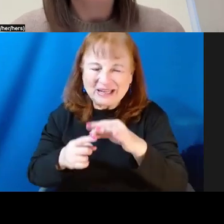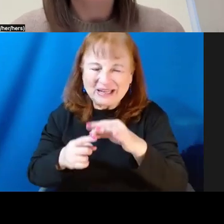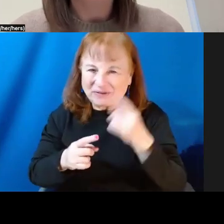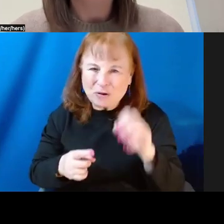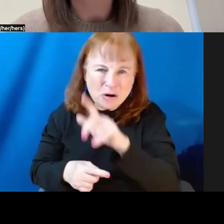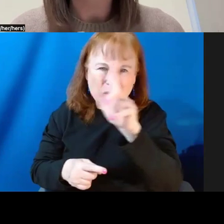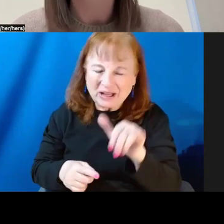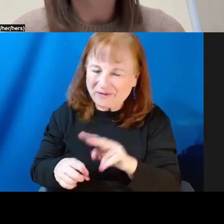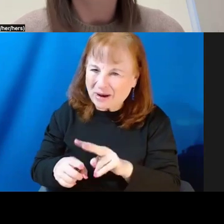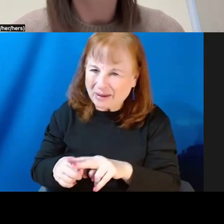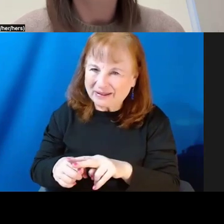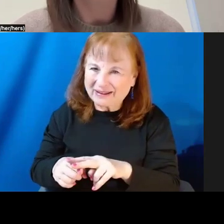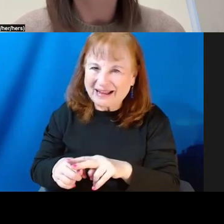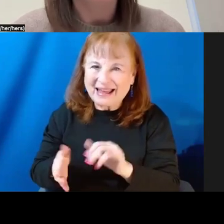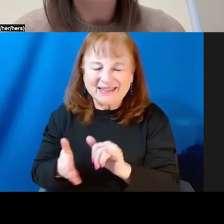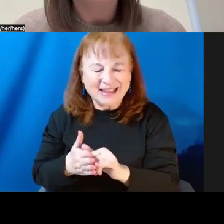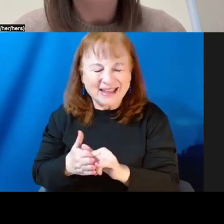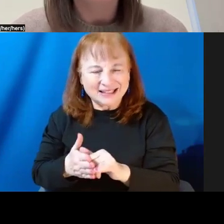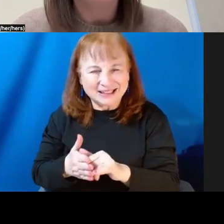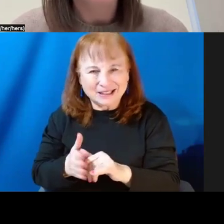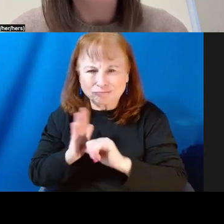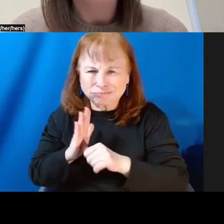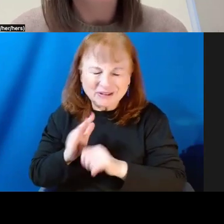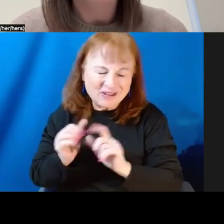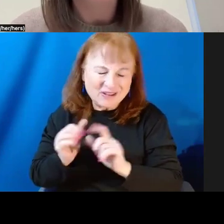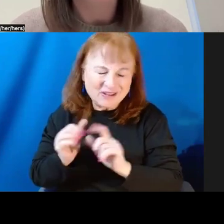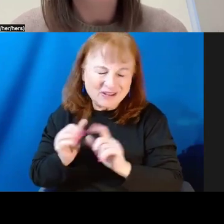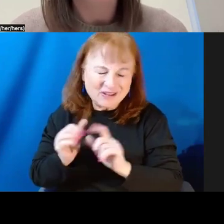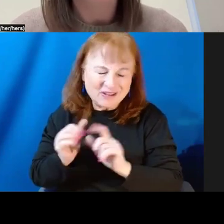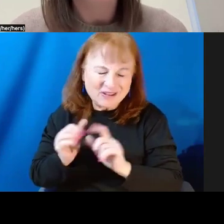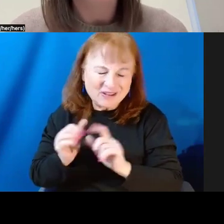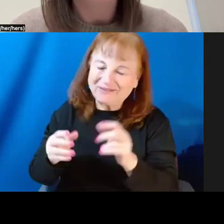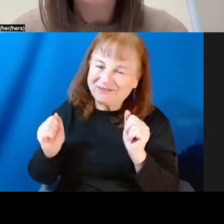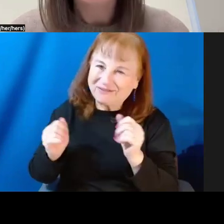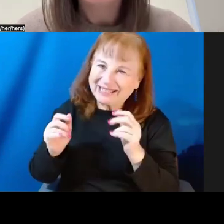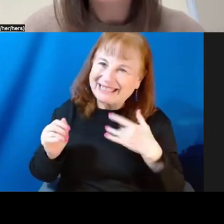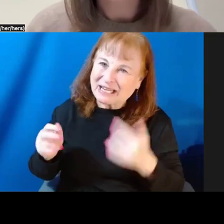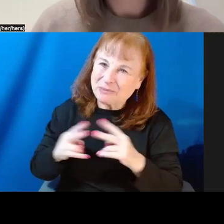vocabulary that's such a hallmark of first words.